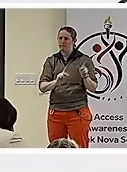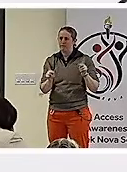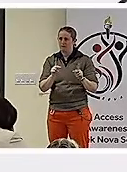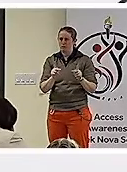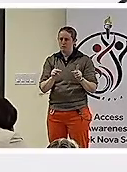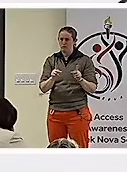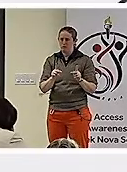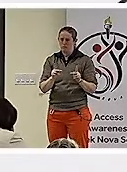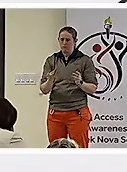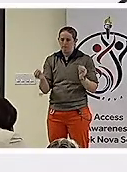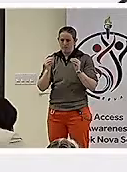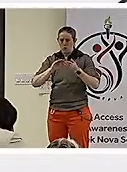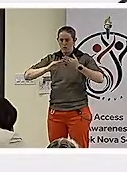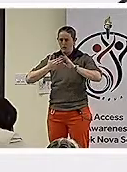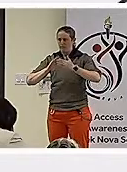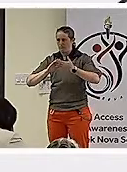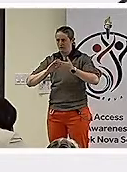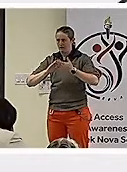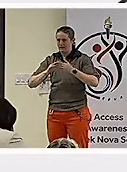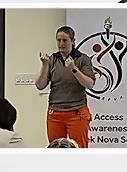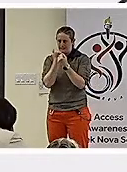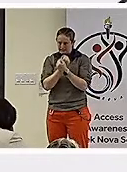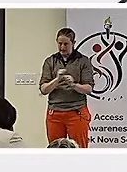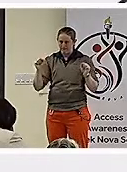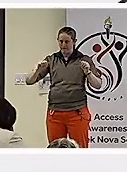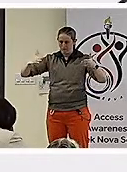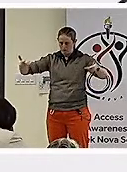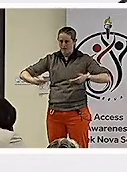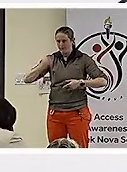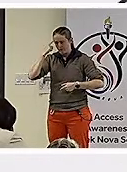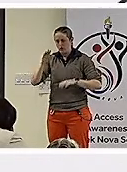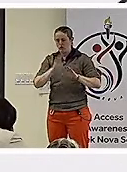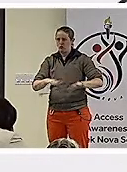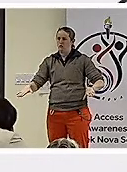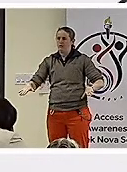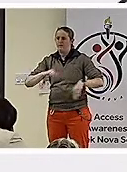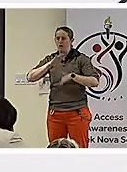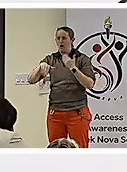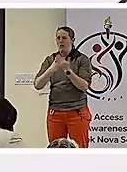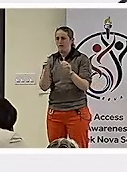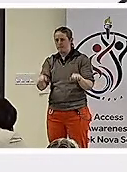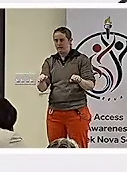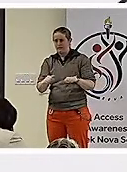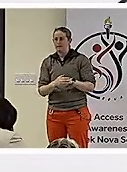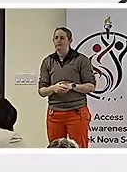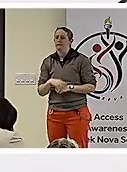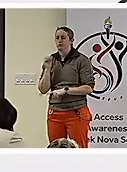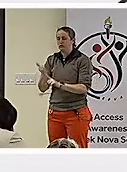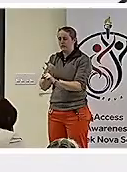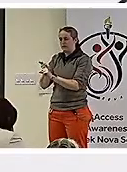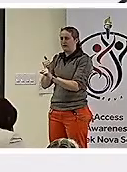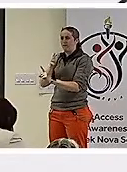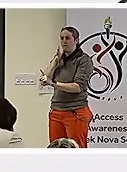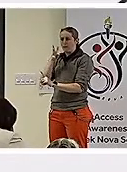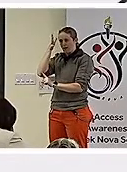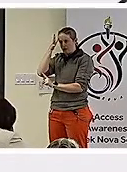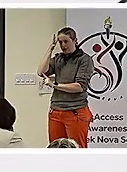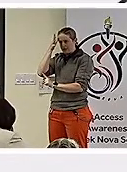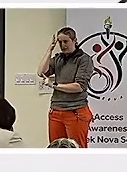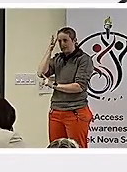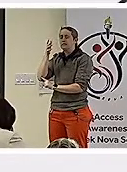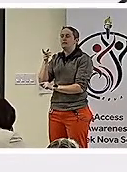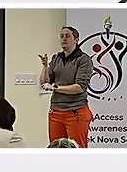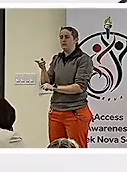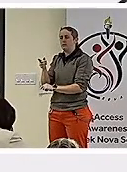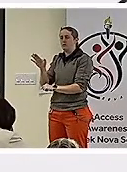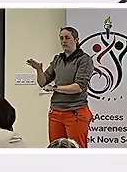safer and more welcoming of children of all abilities. As a parent of a child who uses a wheelchair, she brings valuable